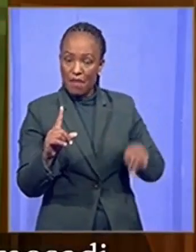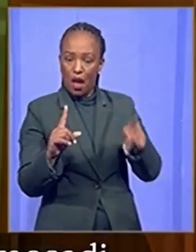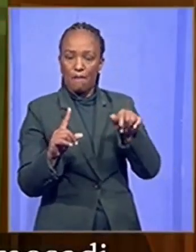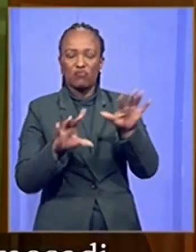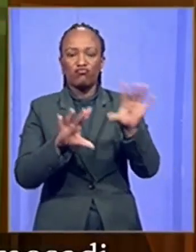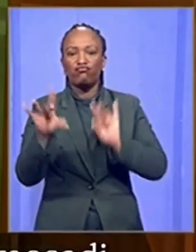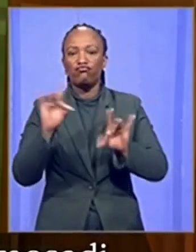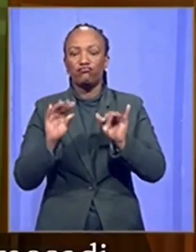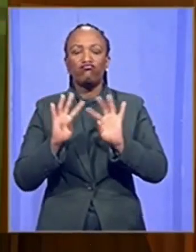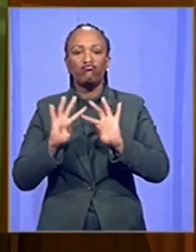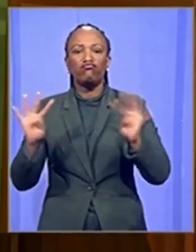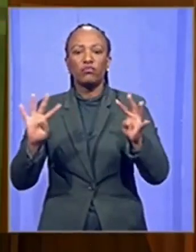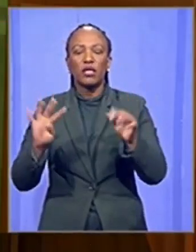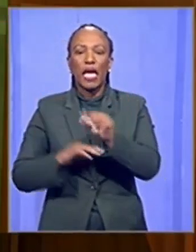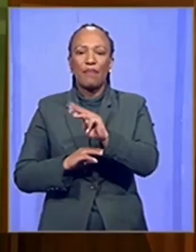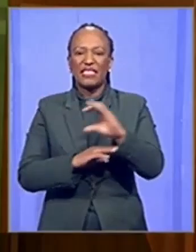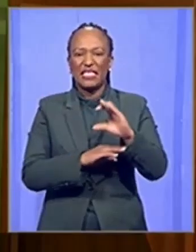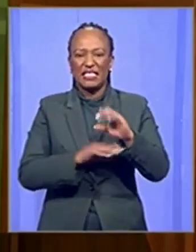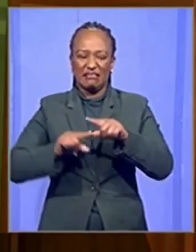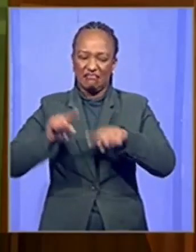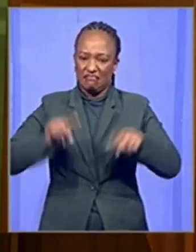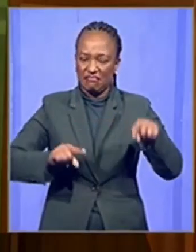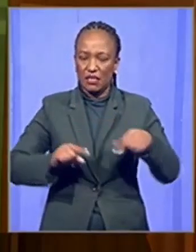be informed by Through the Eye of the Needle.